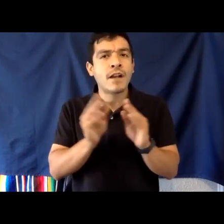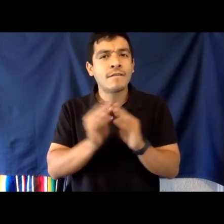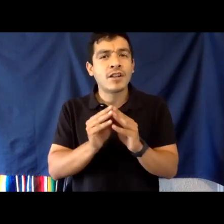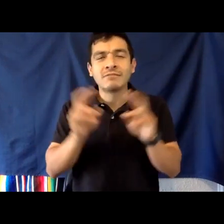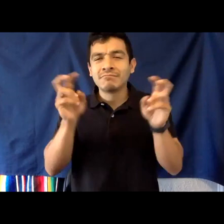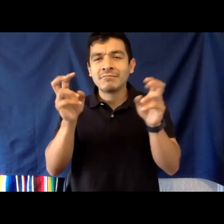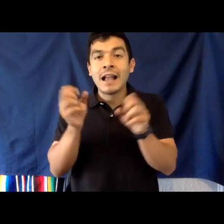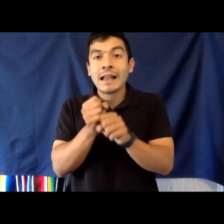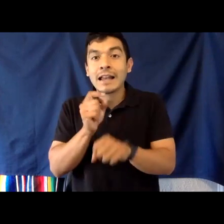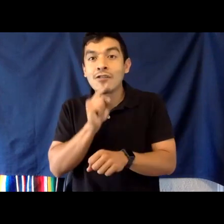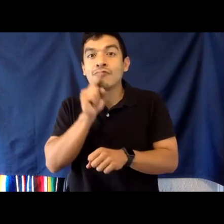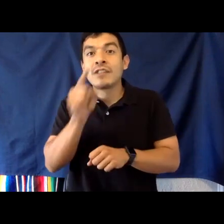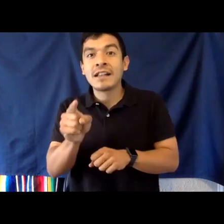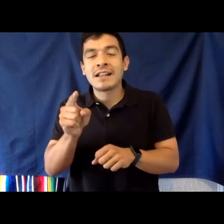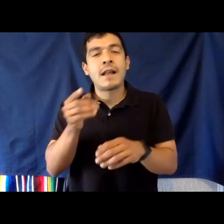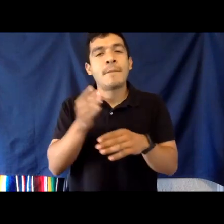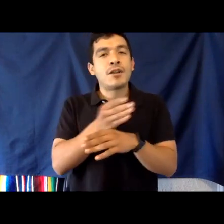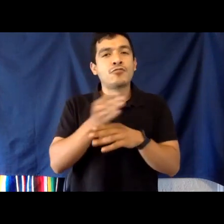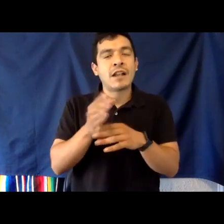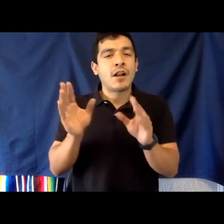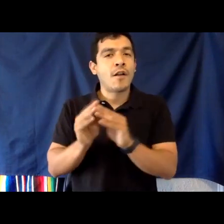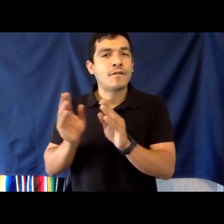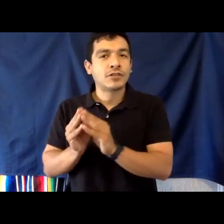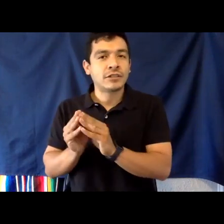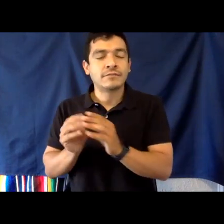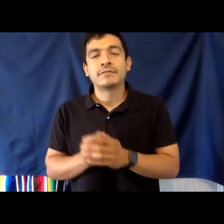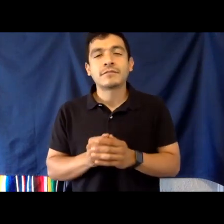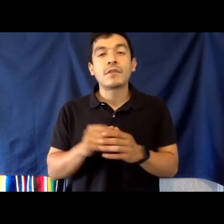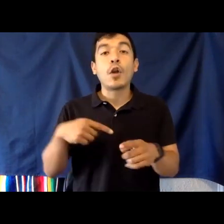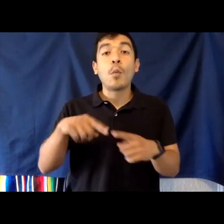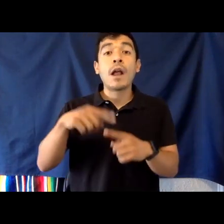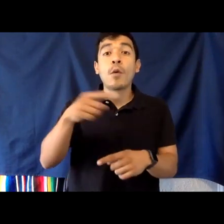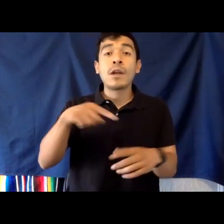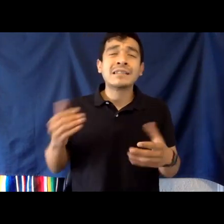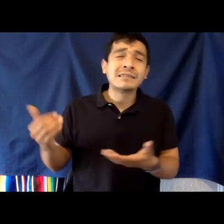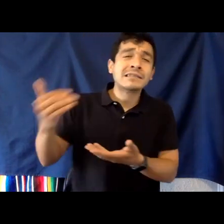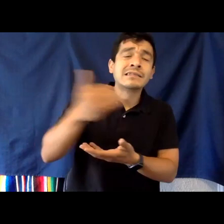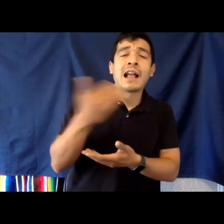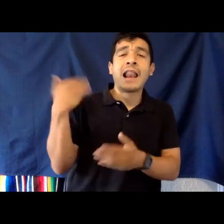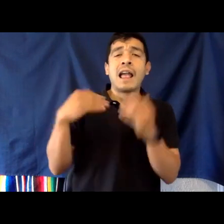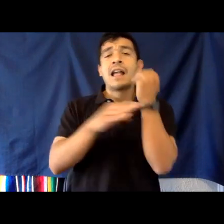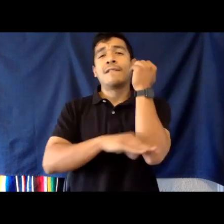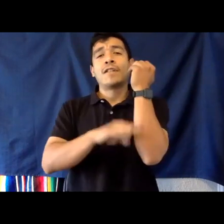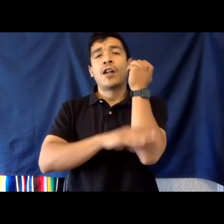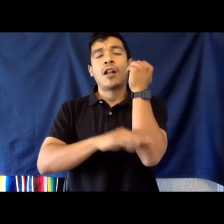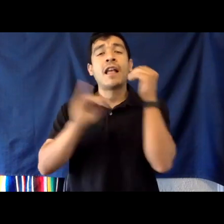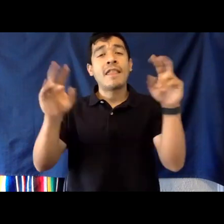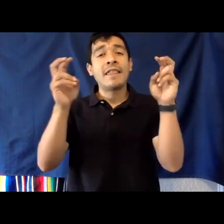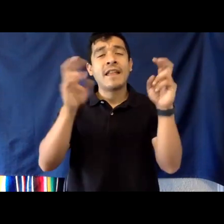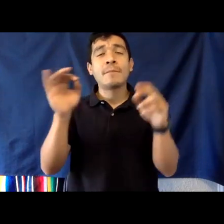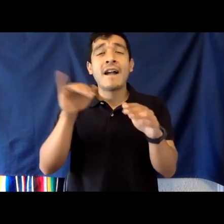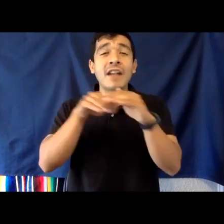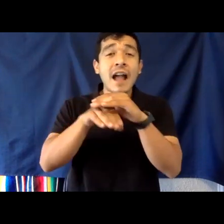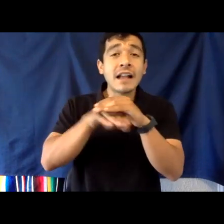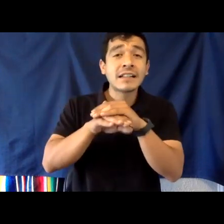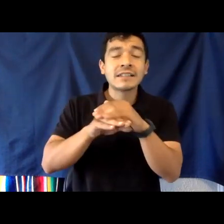time between conferences. When we gathered last fall, the themes of access, power, and possibility